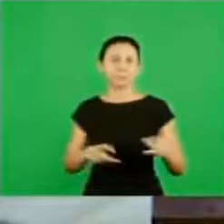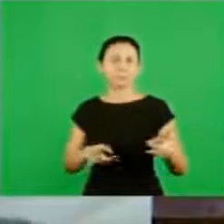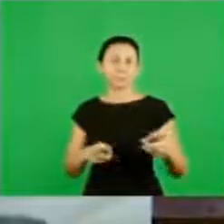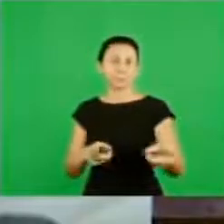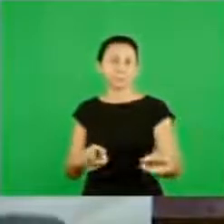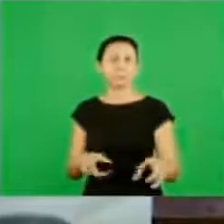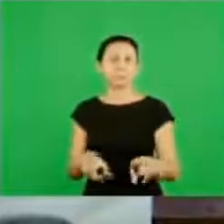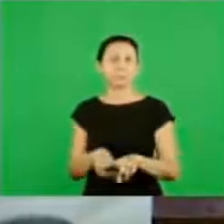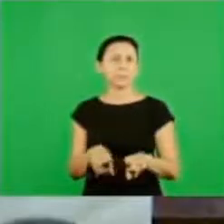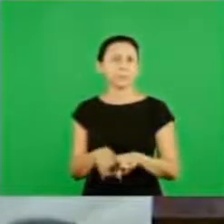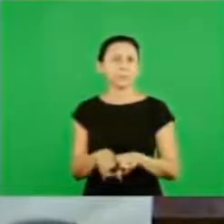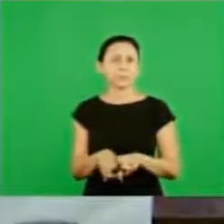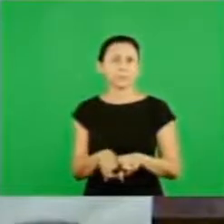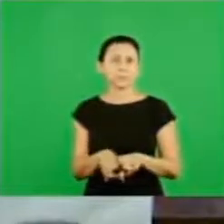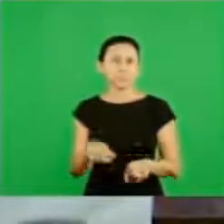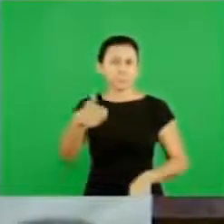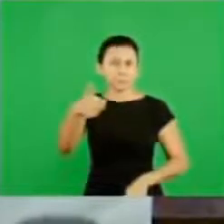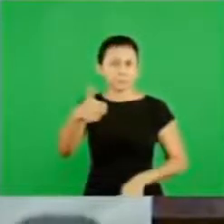this.